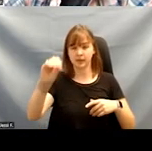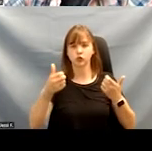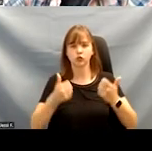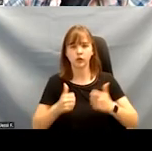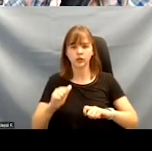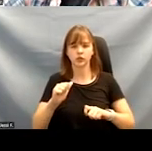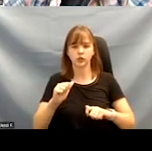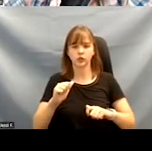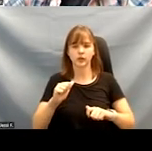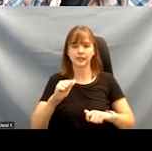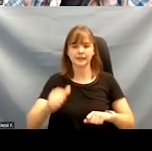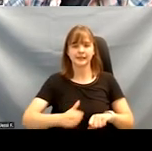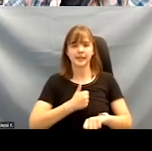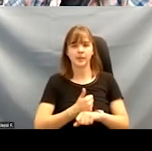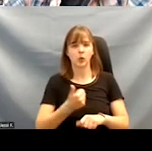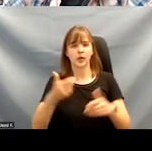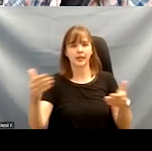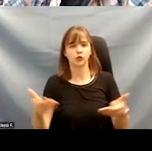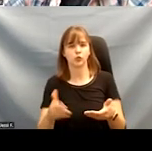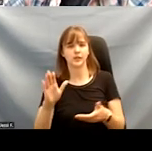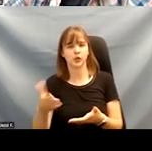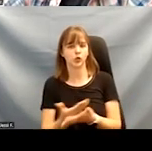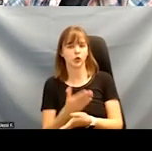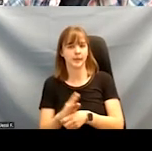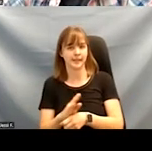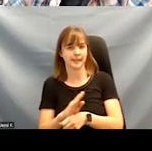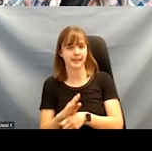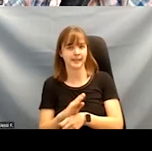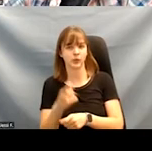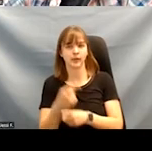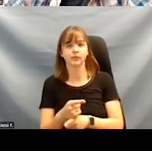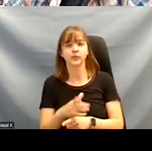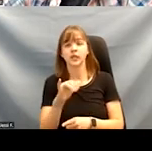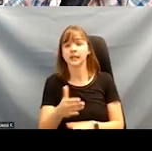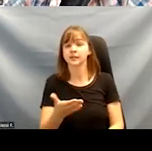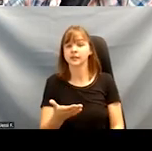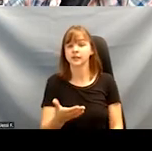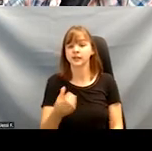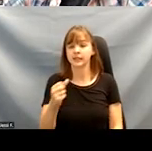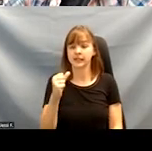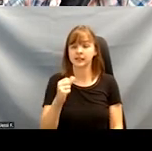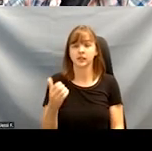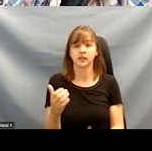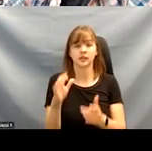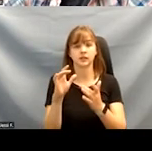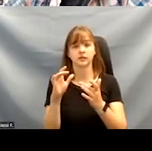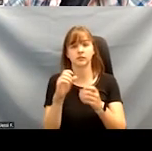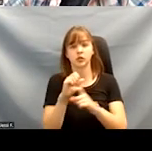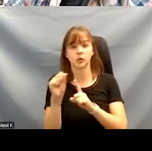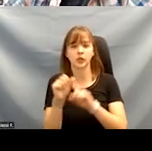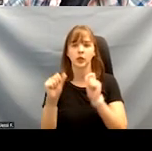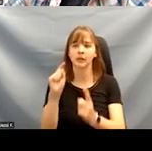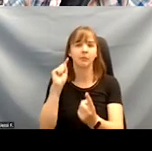their businesses, and so in every situation it's always an opportunity to meet a potential client, to talk about their